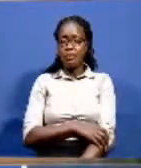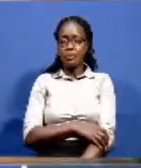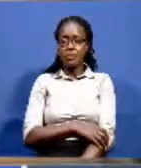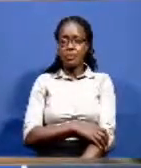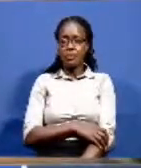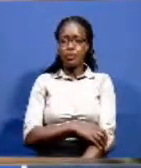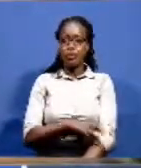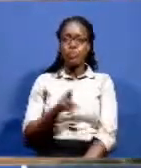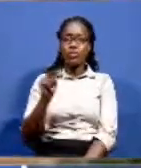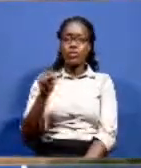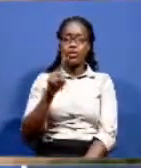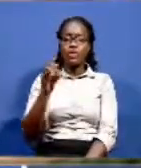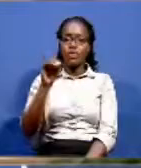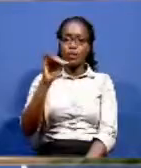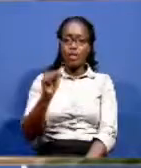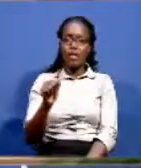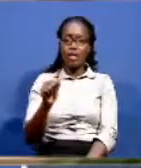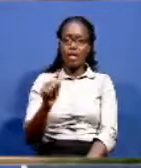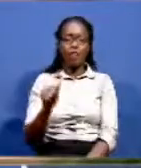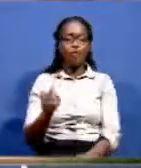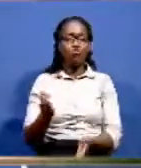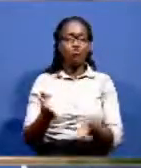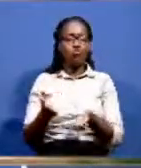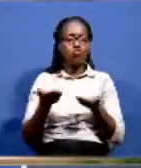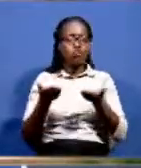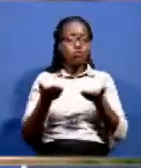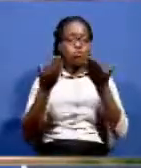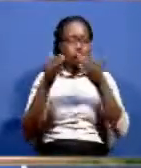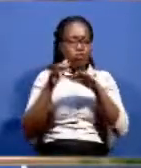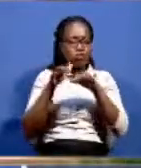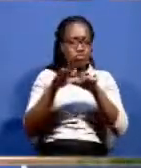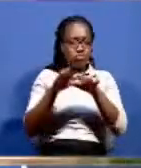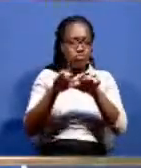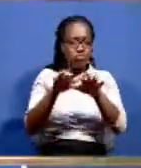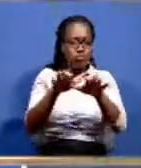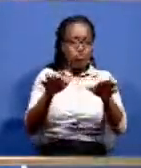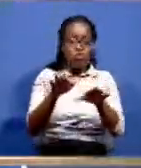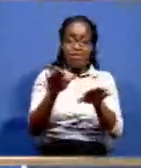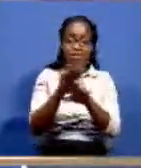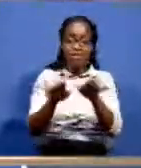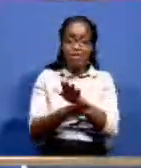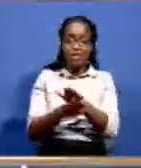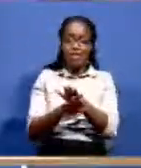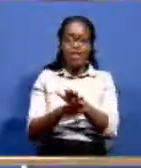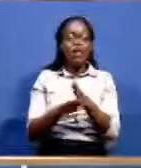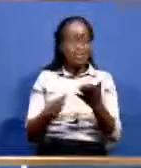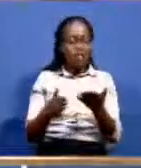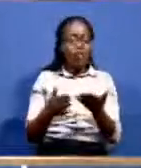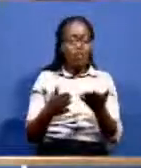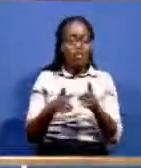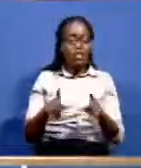River Nzoia roars violently as the increased volumes of water sweeps everything on its path to the lowlands in Mdalani.